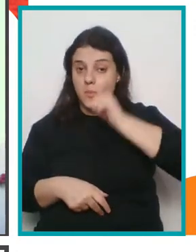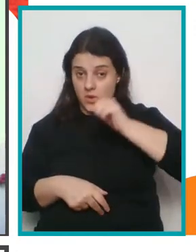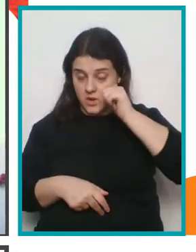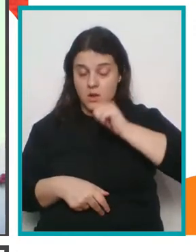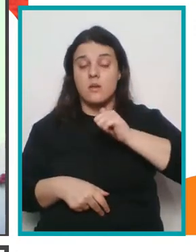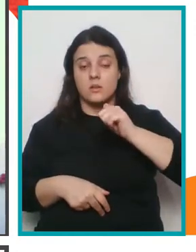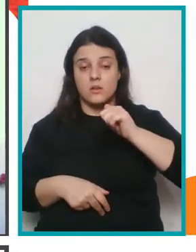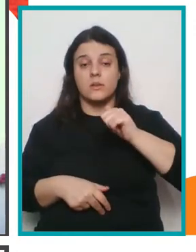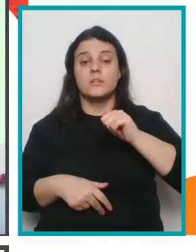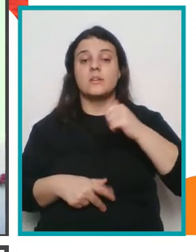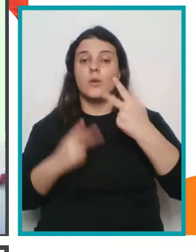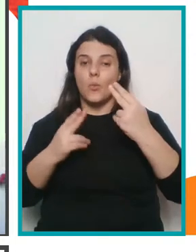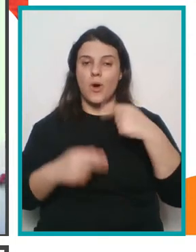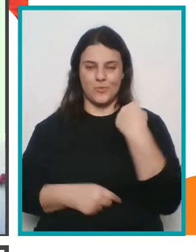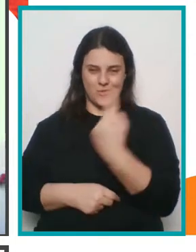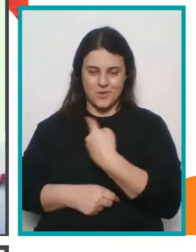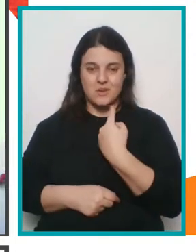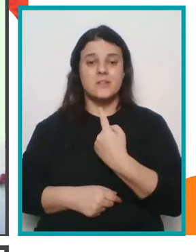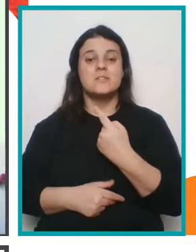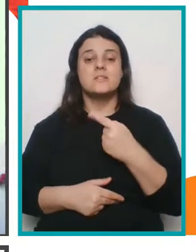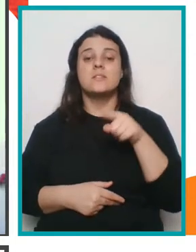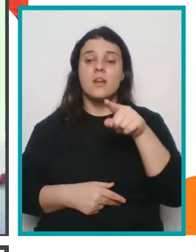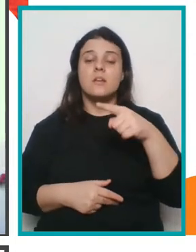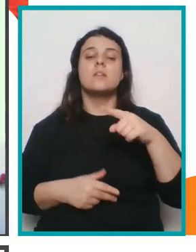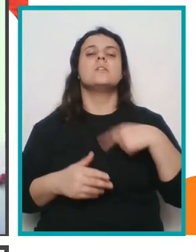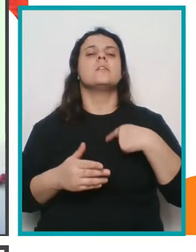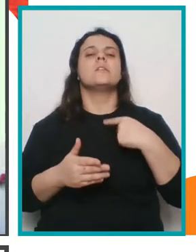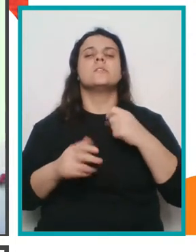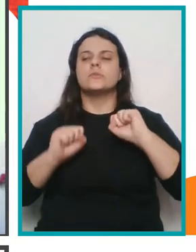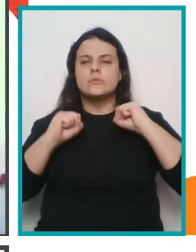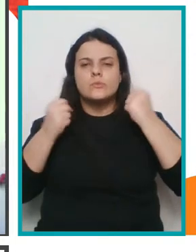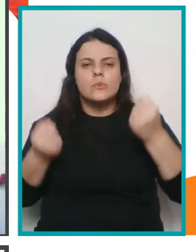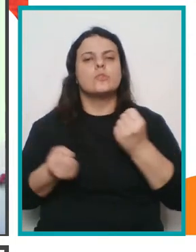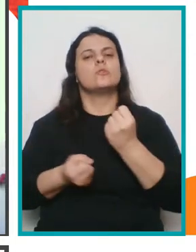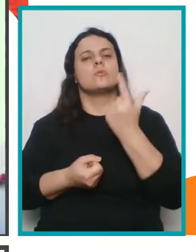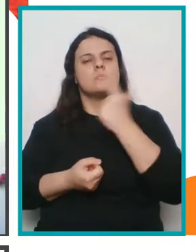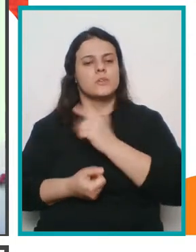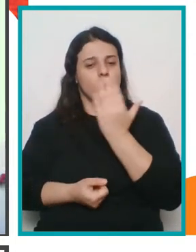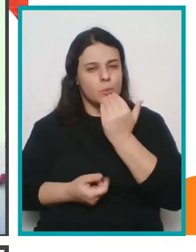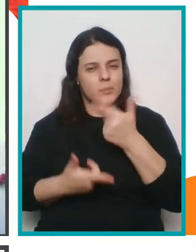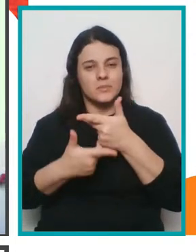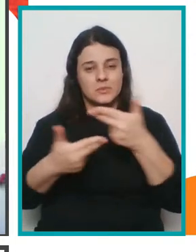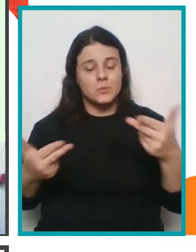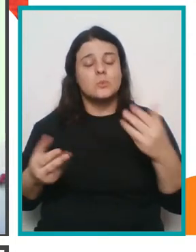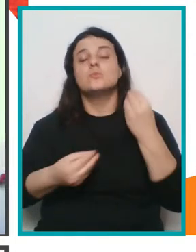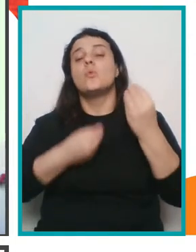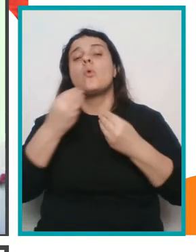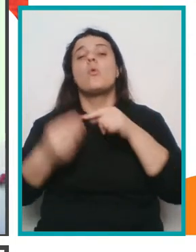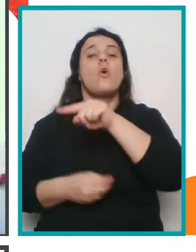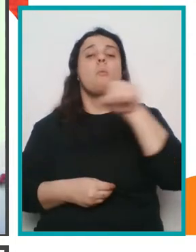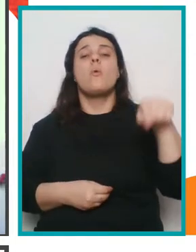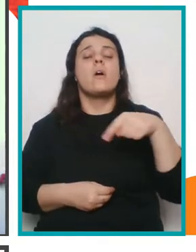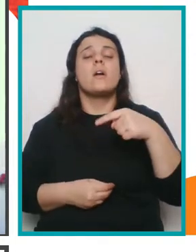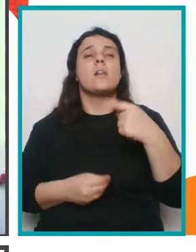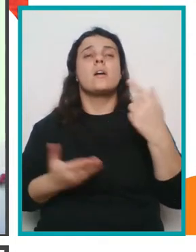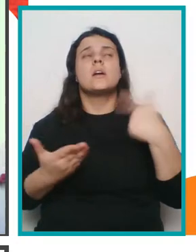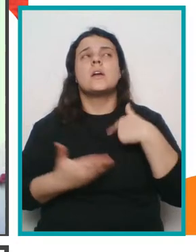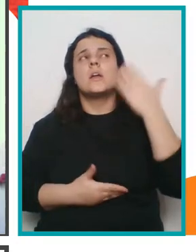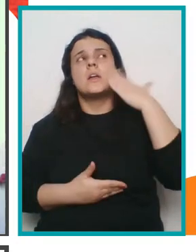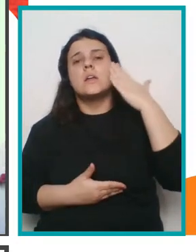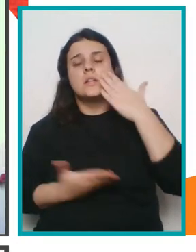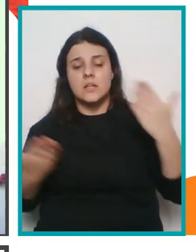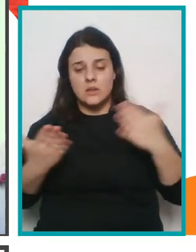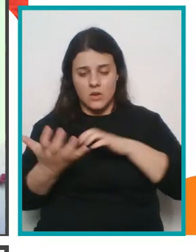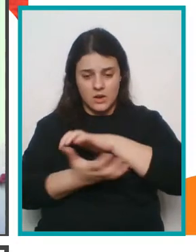espaço, enfim, para estar discutindo sobre crise climática, dado todo o contexto aí no seu